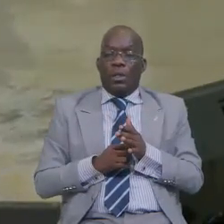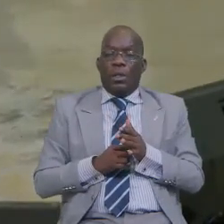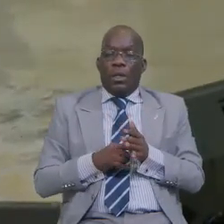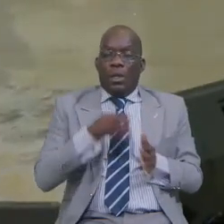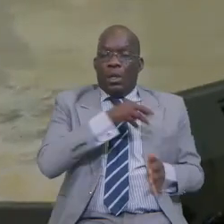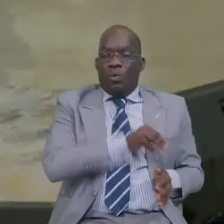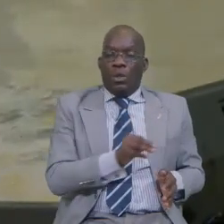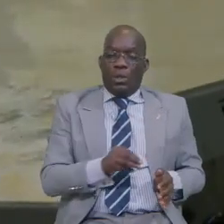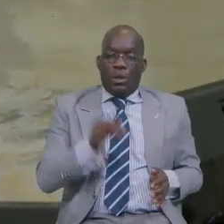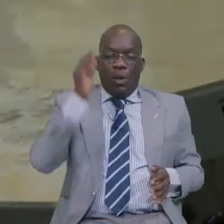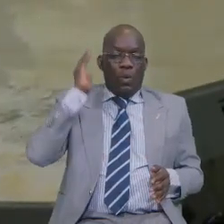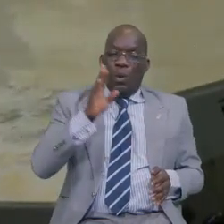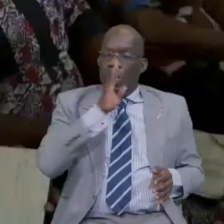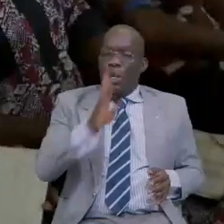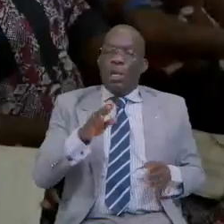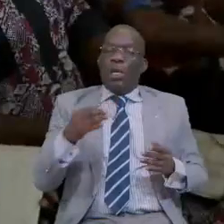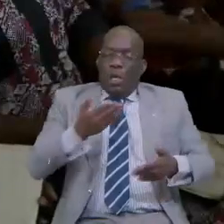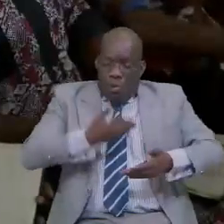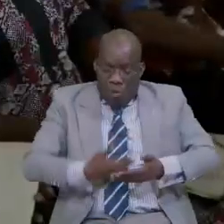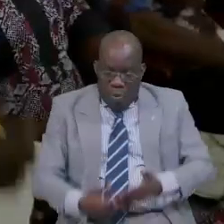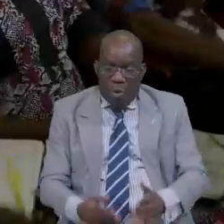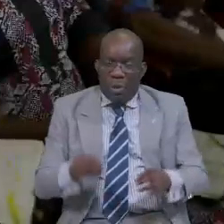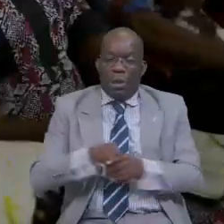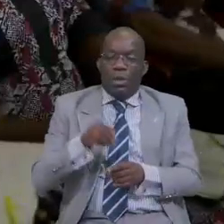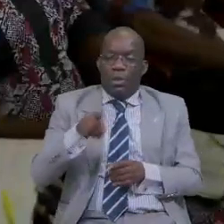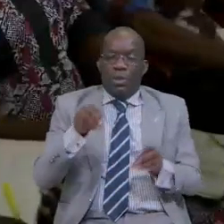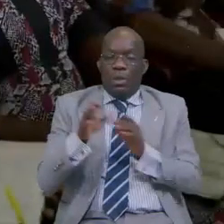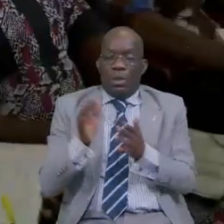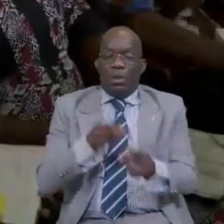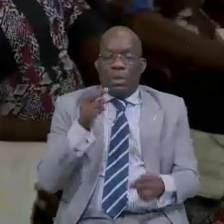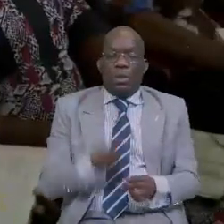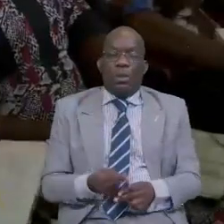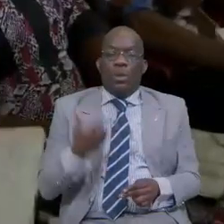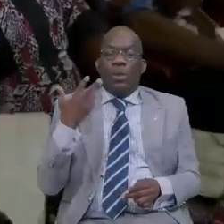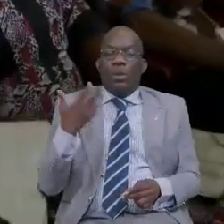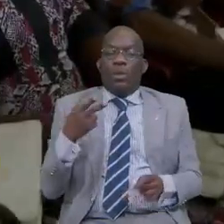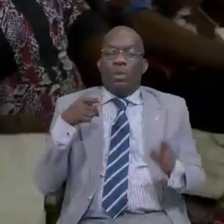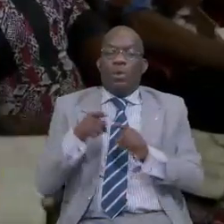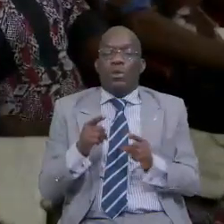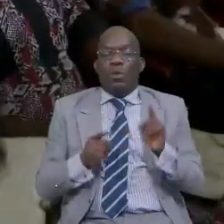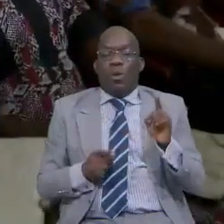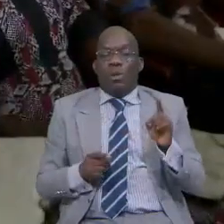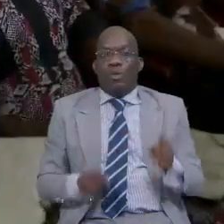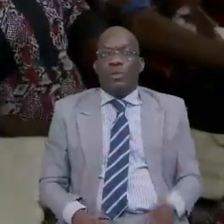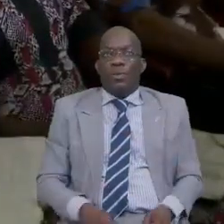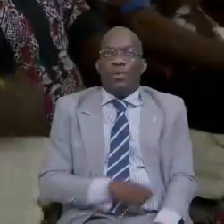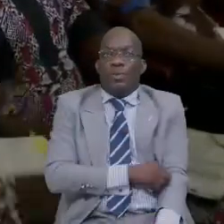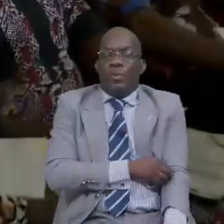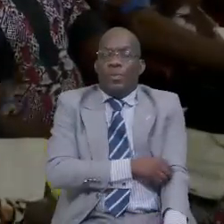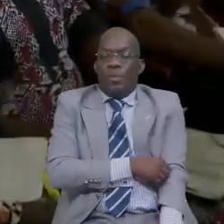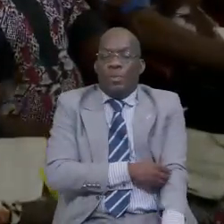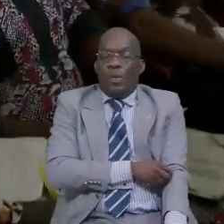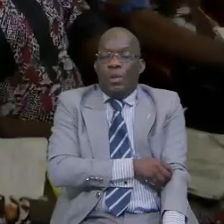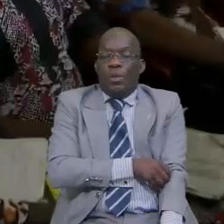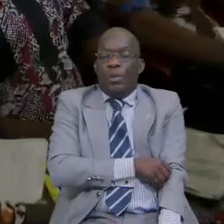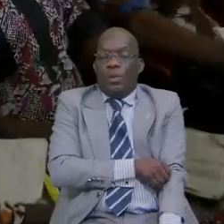you, in Jesus' name. Three things we're looking at. Number one, the